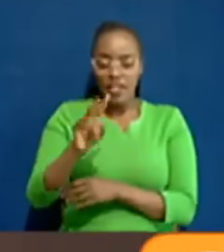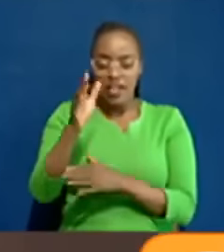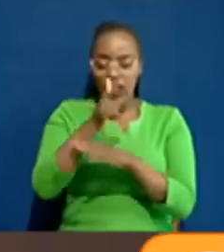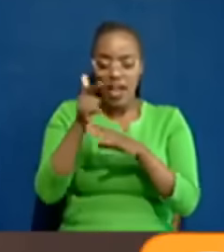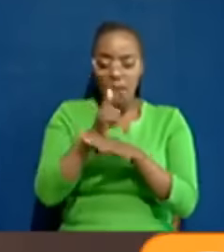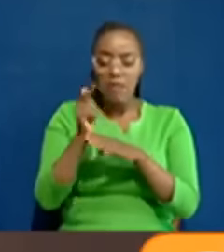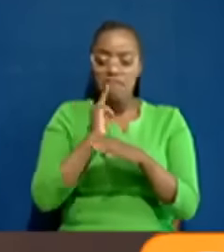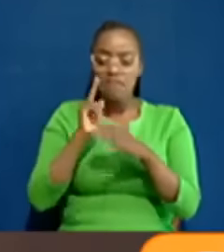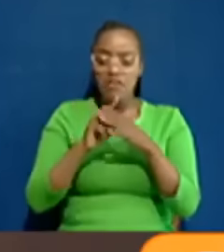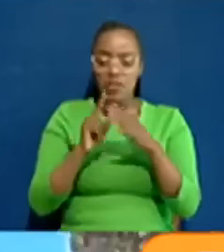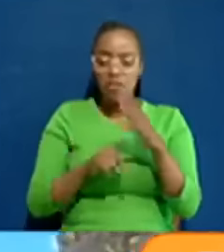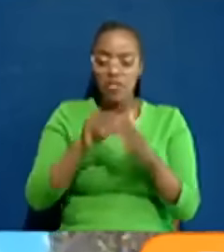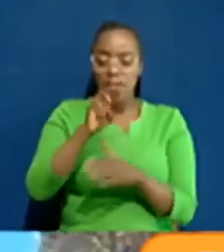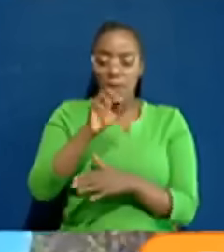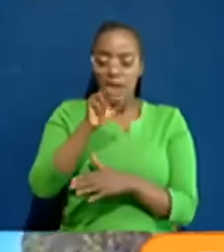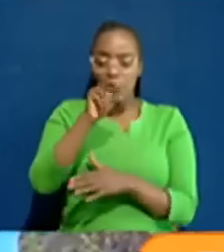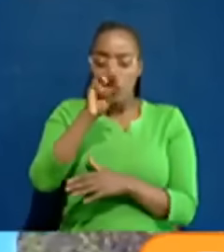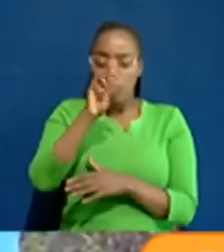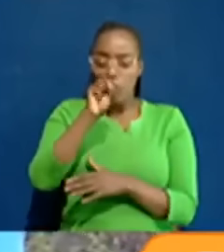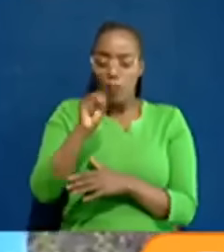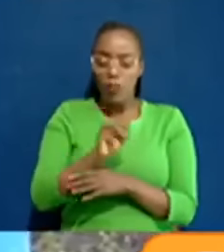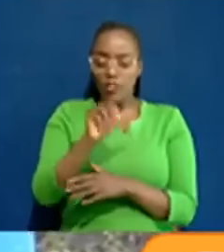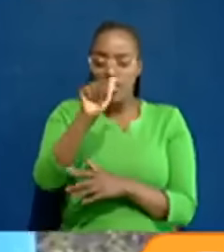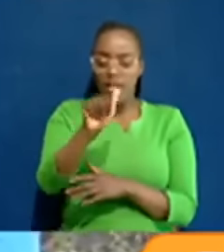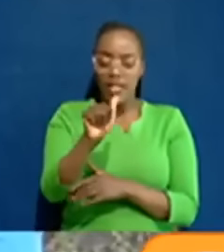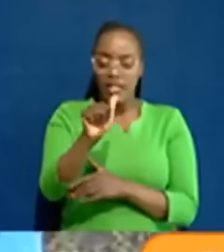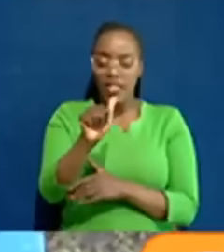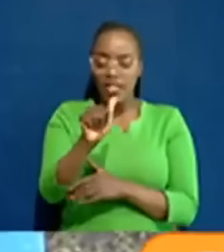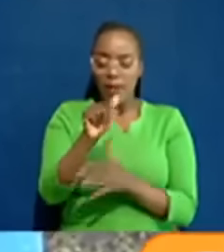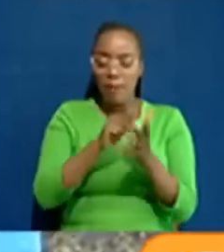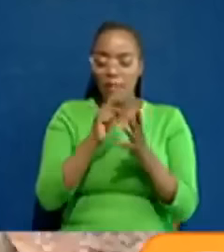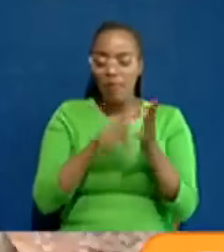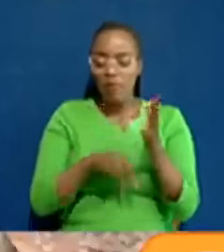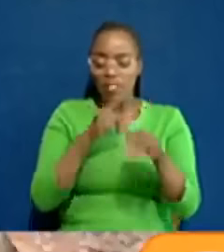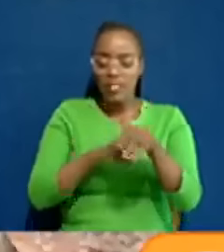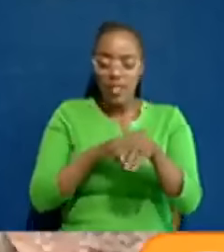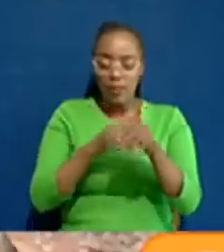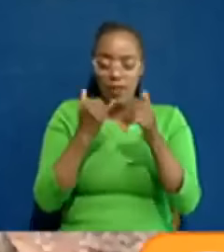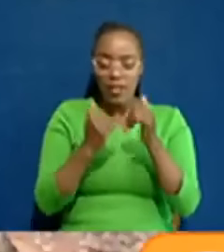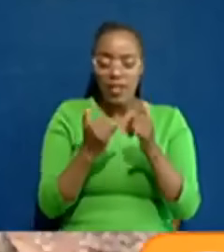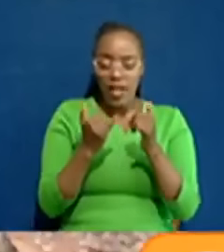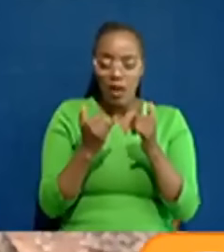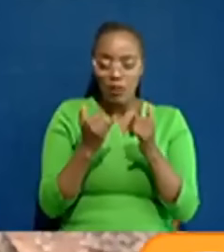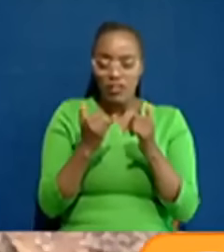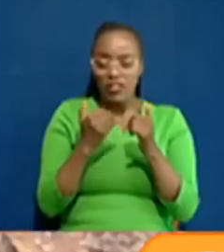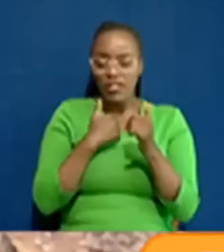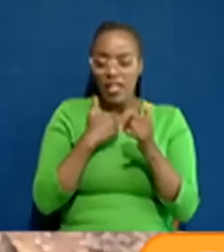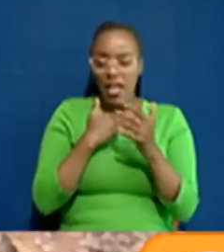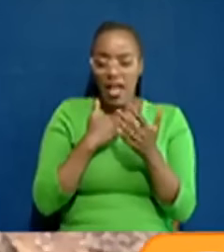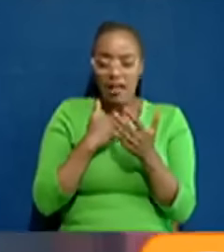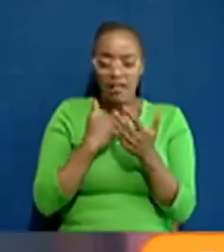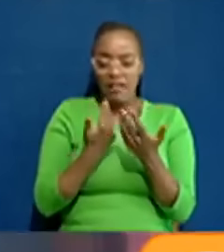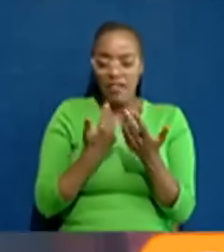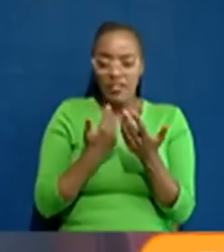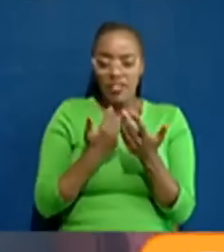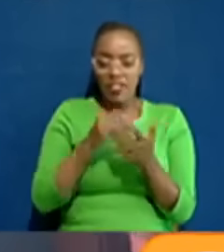by the former MCA. They never even told us. It is at this moment when they broke into the main house, where